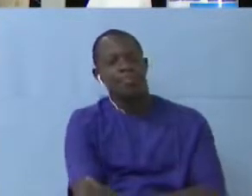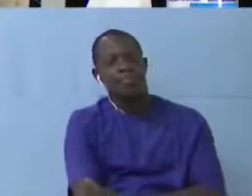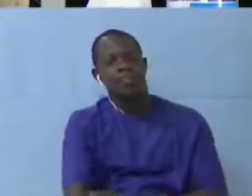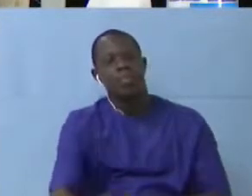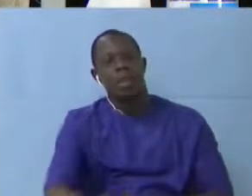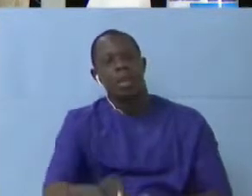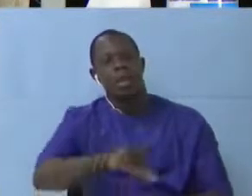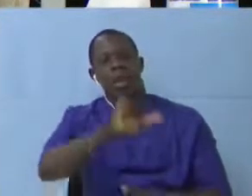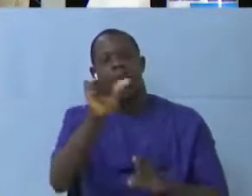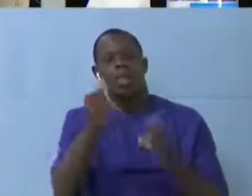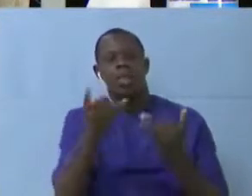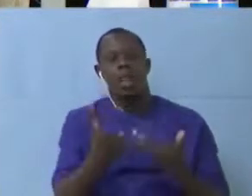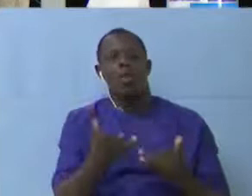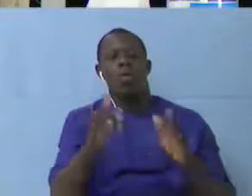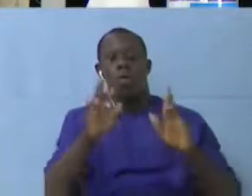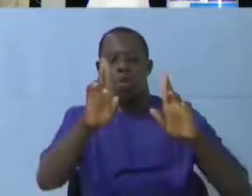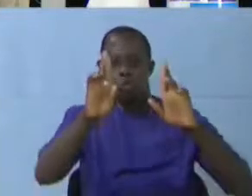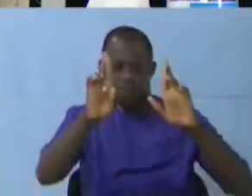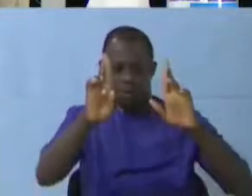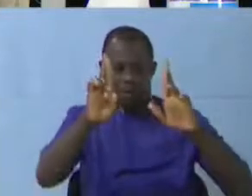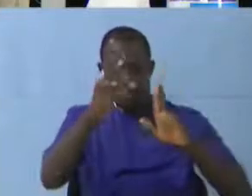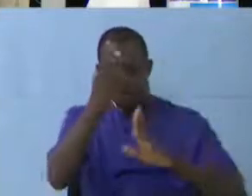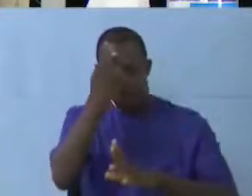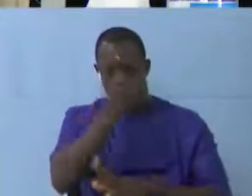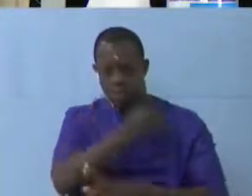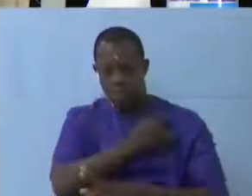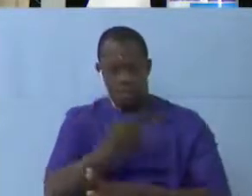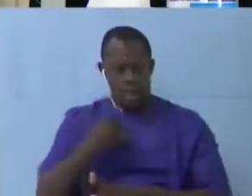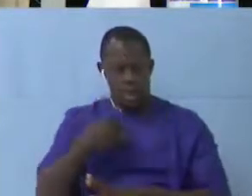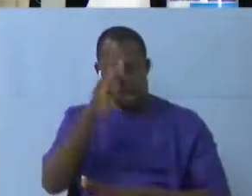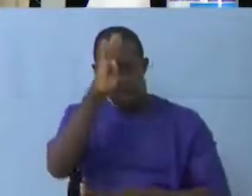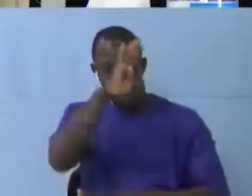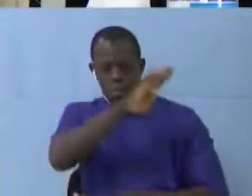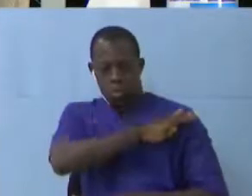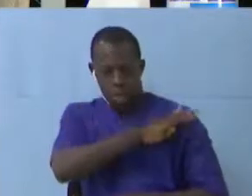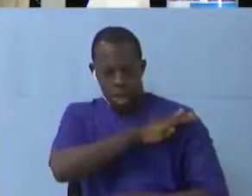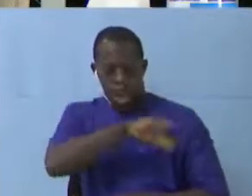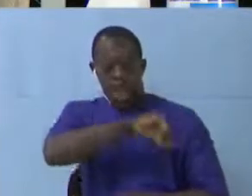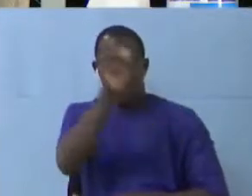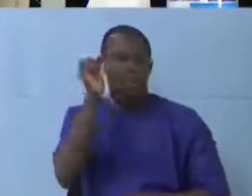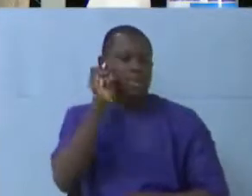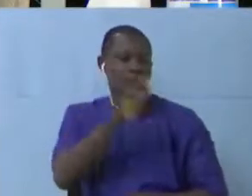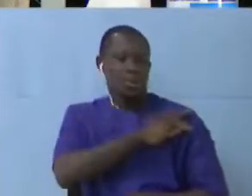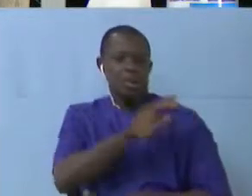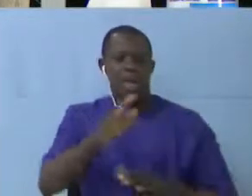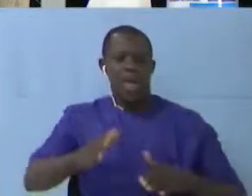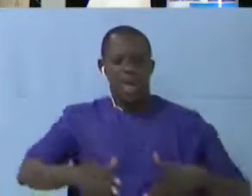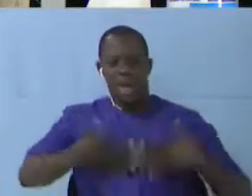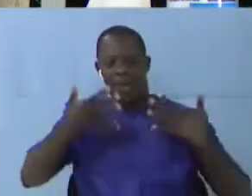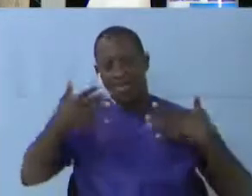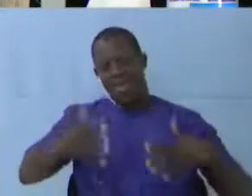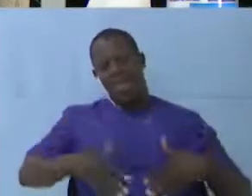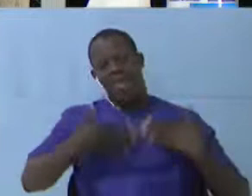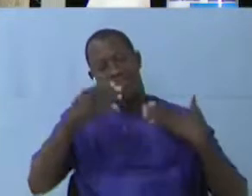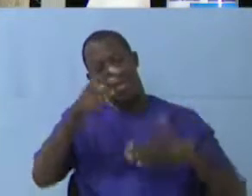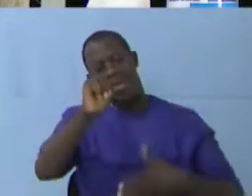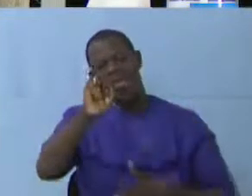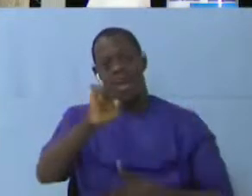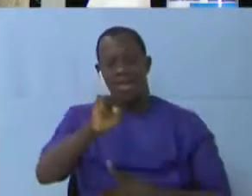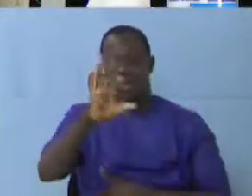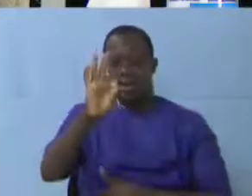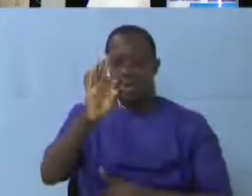In the meantime, we wish our Christian brothers and sisters happy Easter. ñu ngi ñaanal na suñ mbokki Christian yi xew-xewi Easter bu neex.